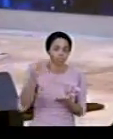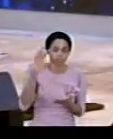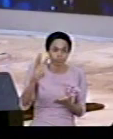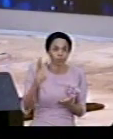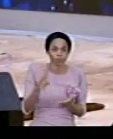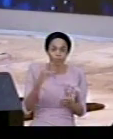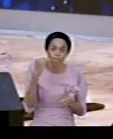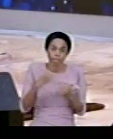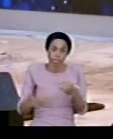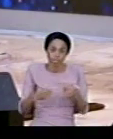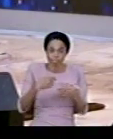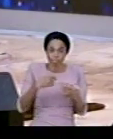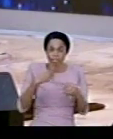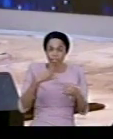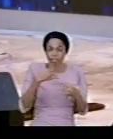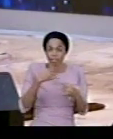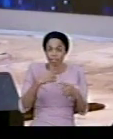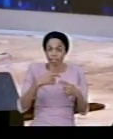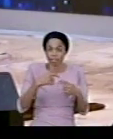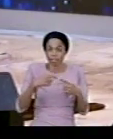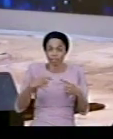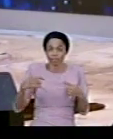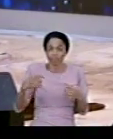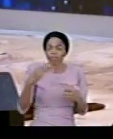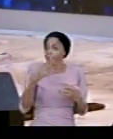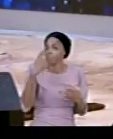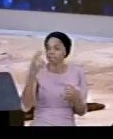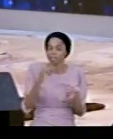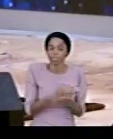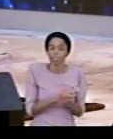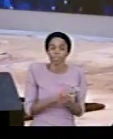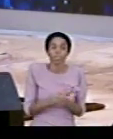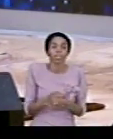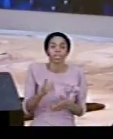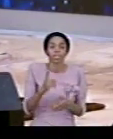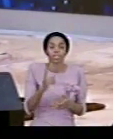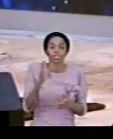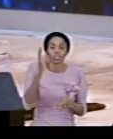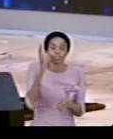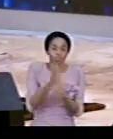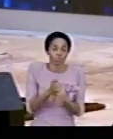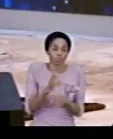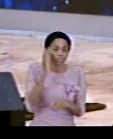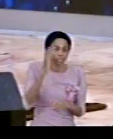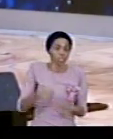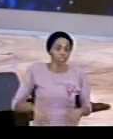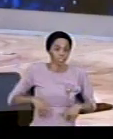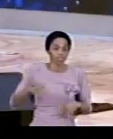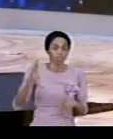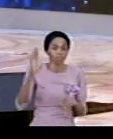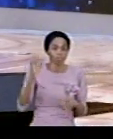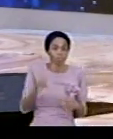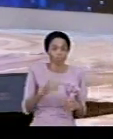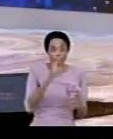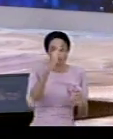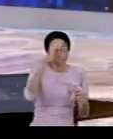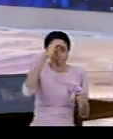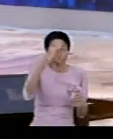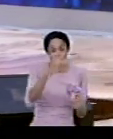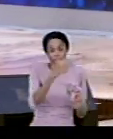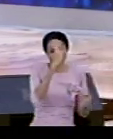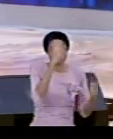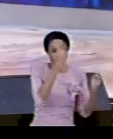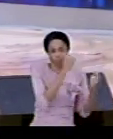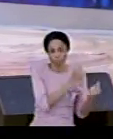the just shall live by his faith. That's all Paul the apostle emphasized.